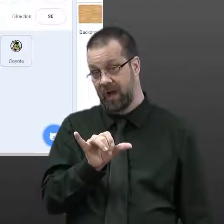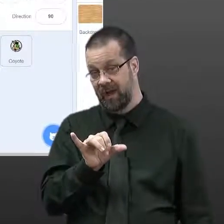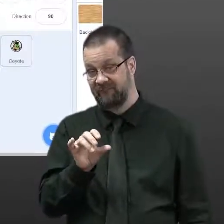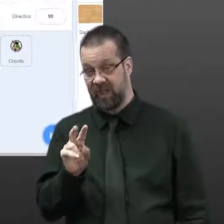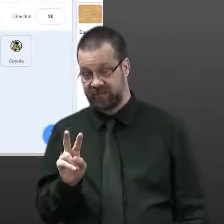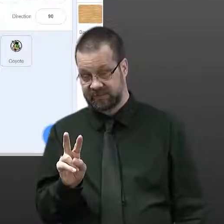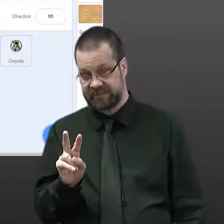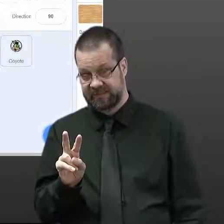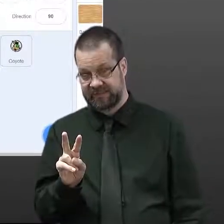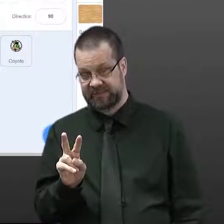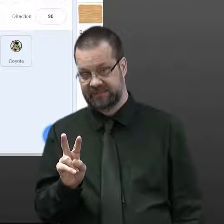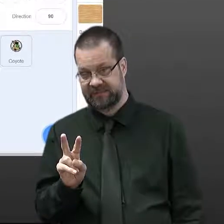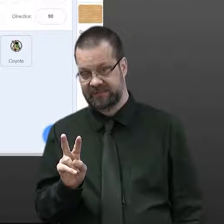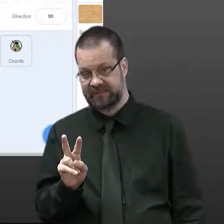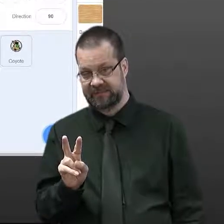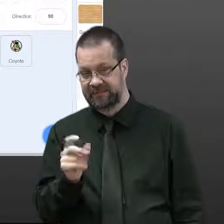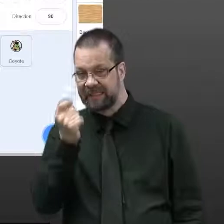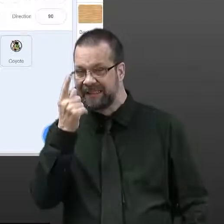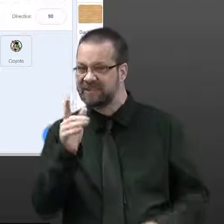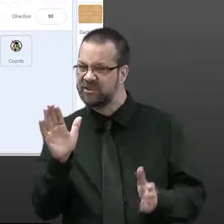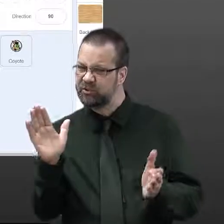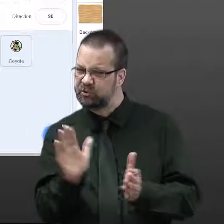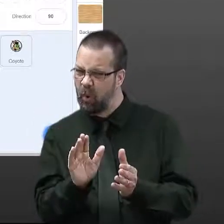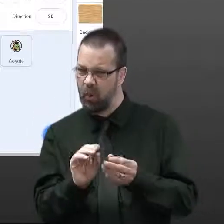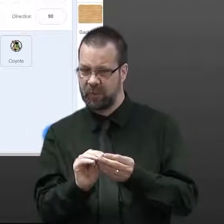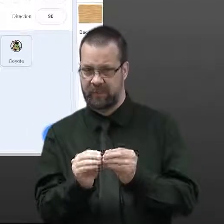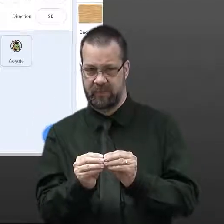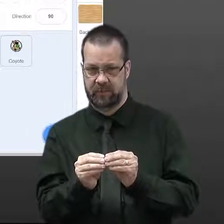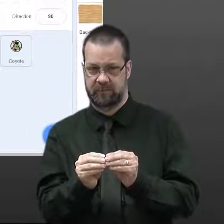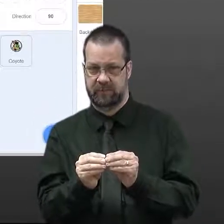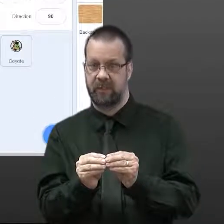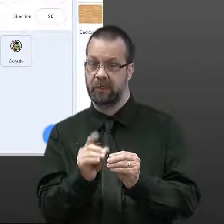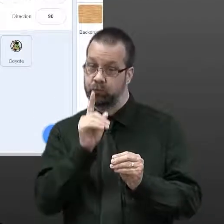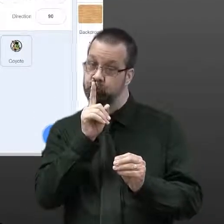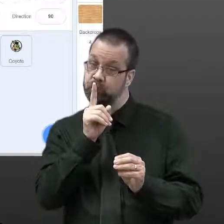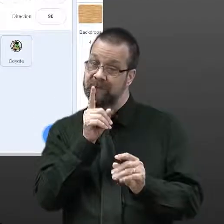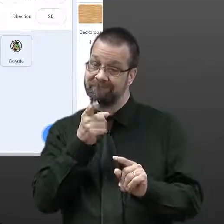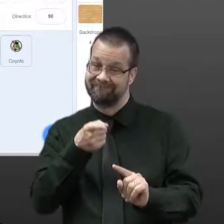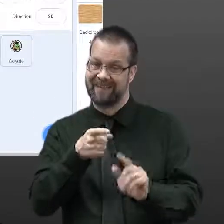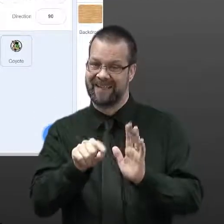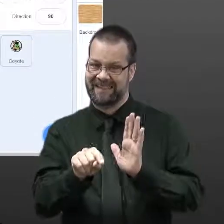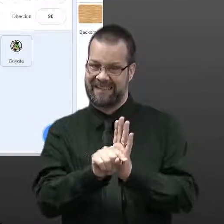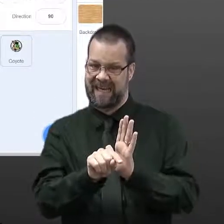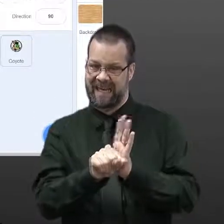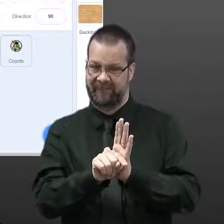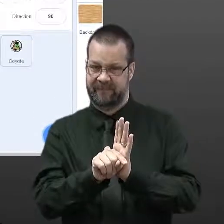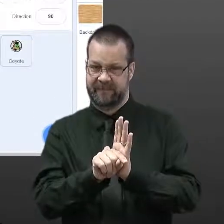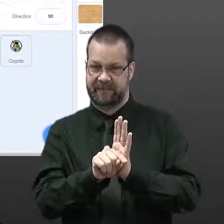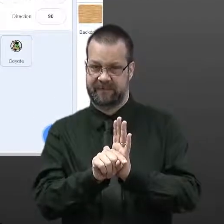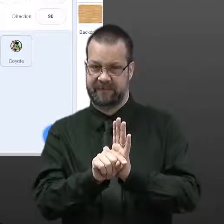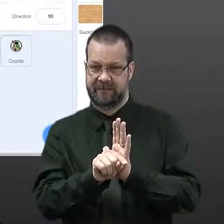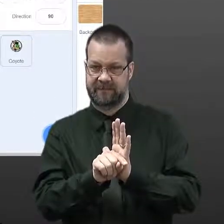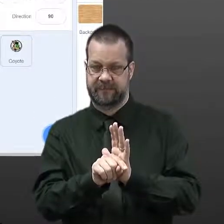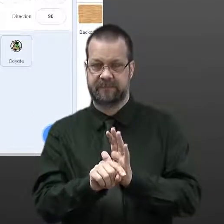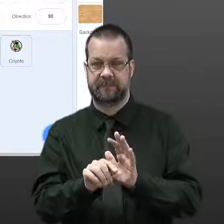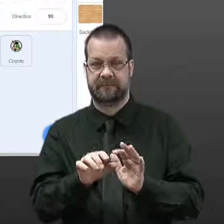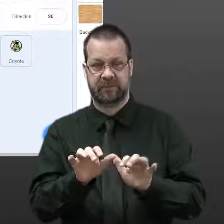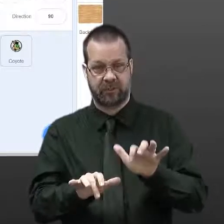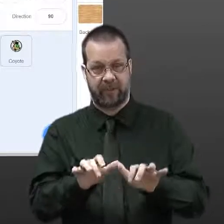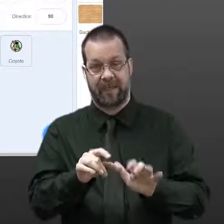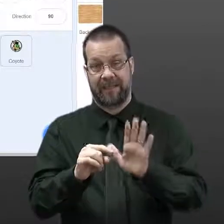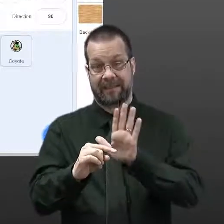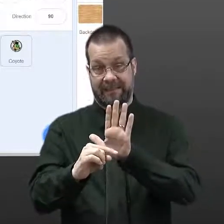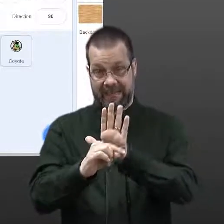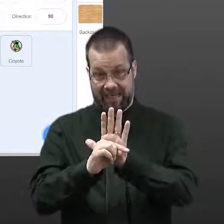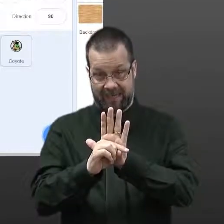to Y velocity. Again, we're going to make a very small number here. And this number is actually going to be negative. So we're going to